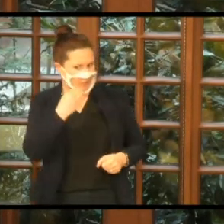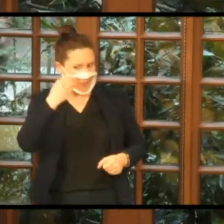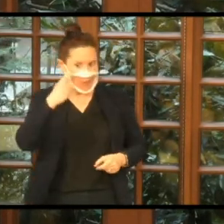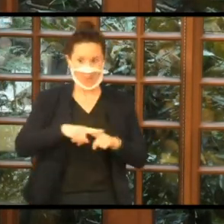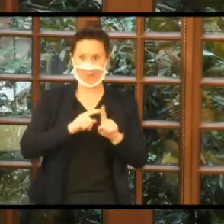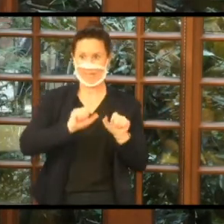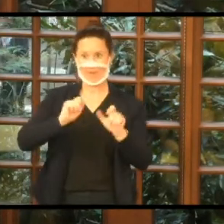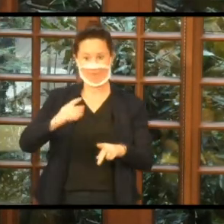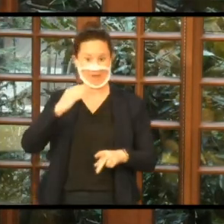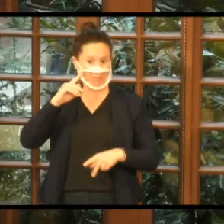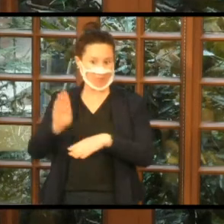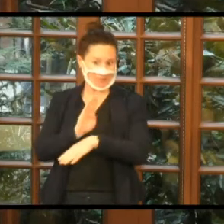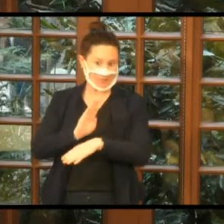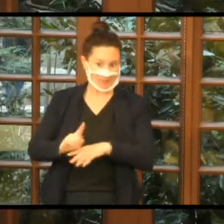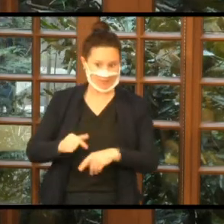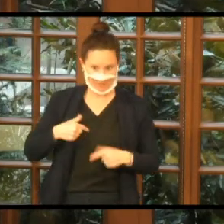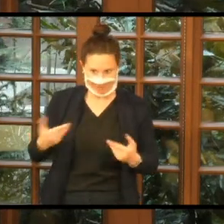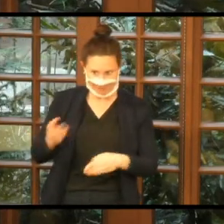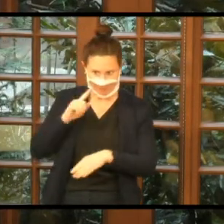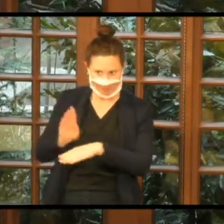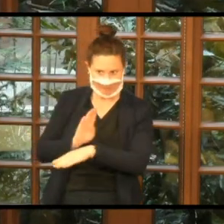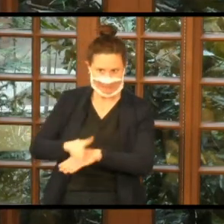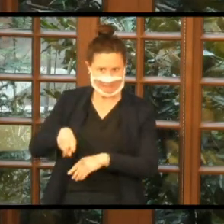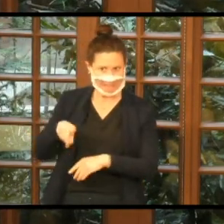business. Was I in town on business?